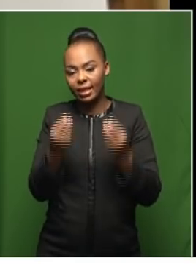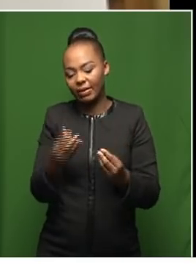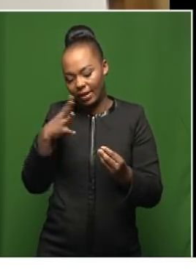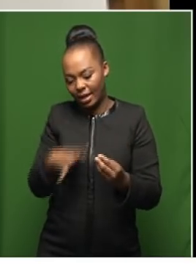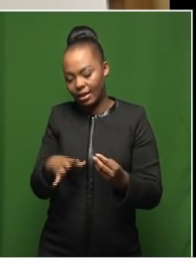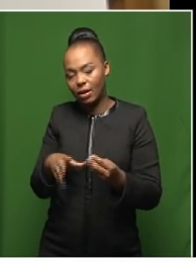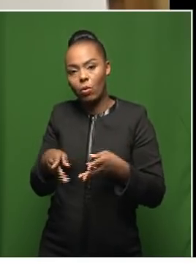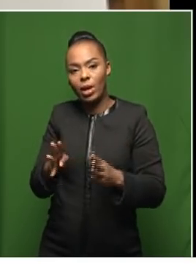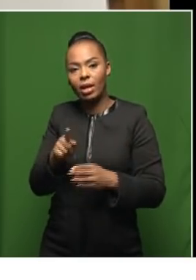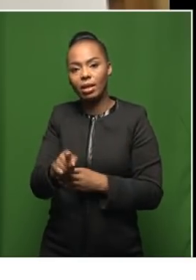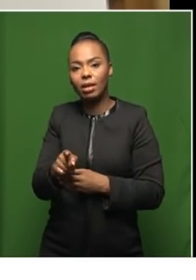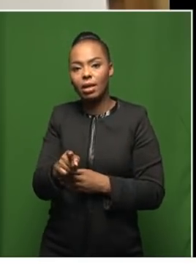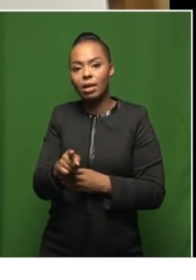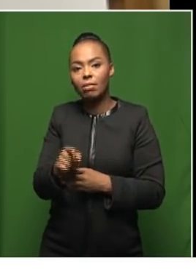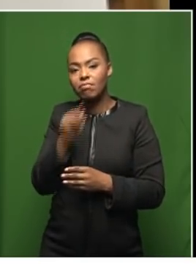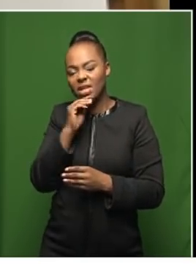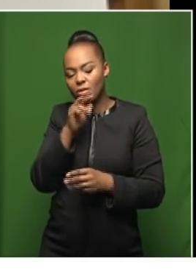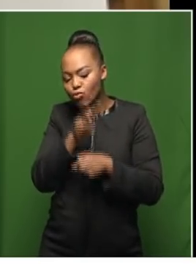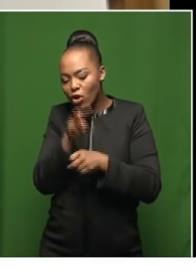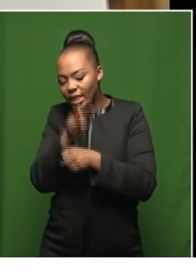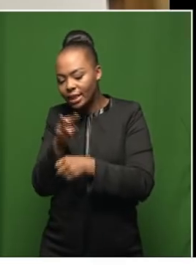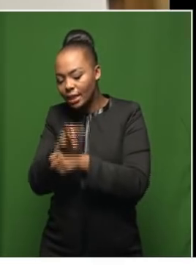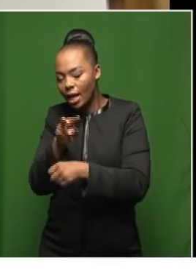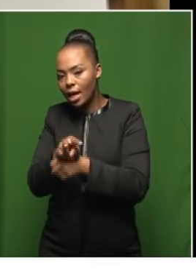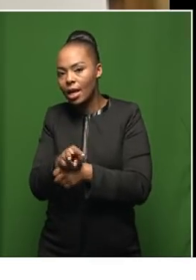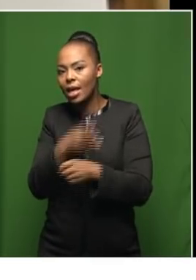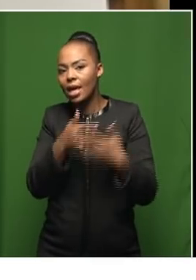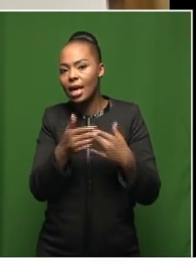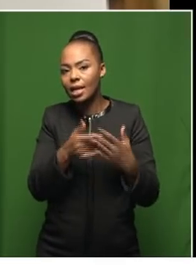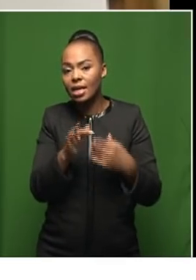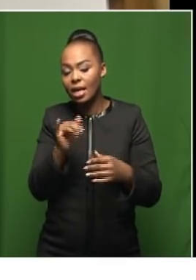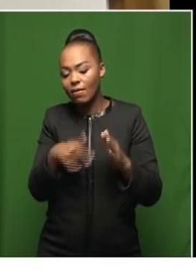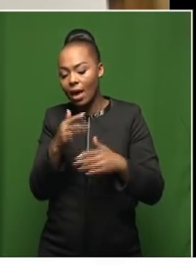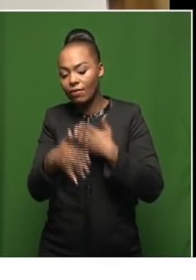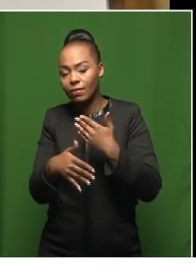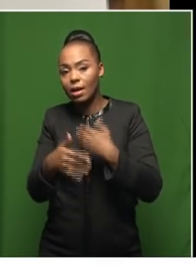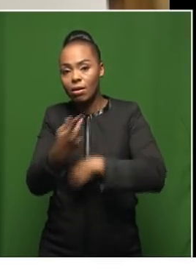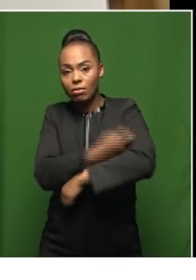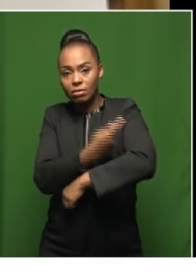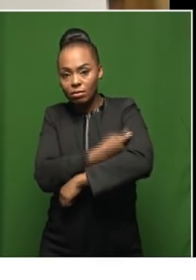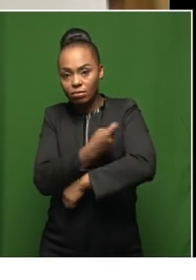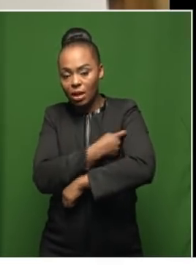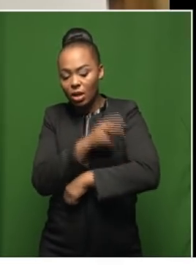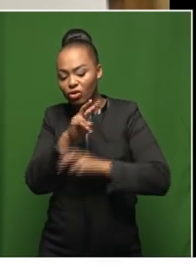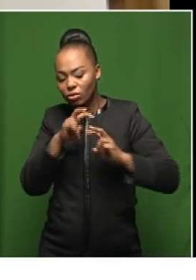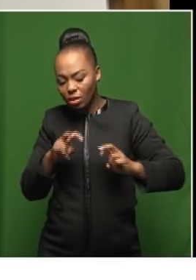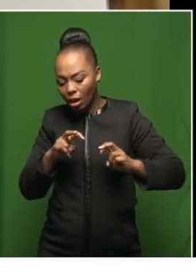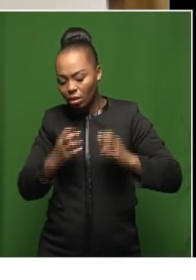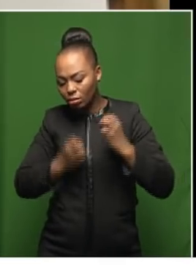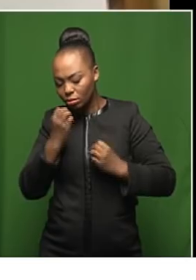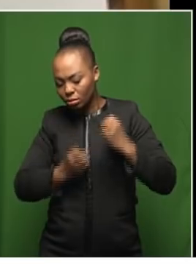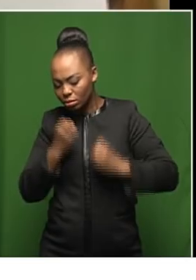to record and monitor any reaction or any adverse outcomes of any of